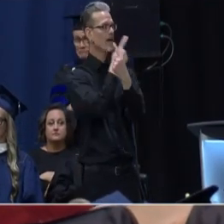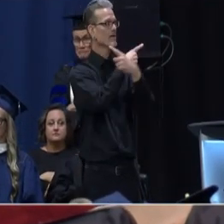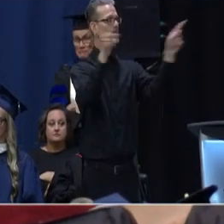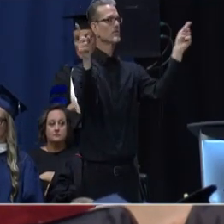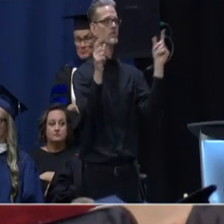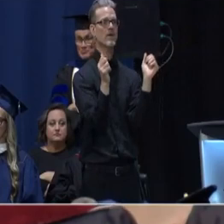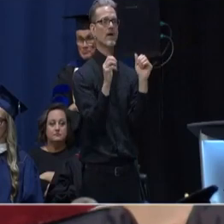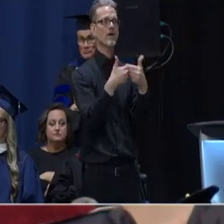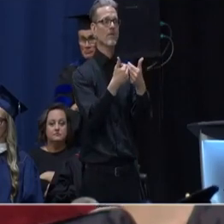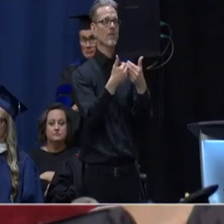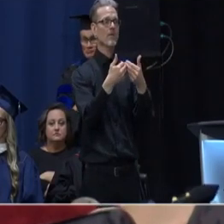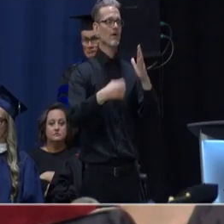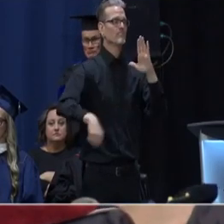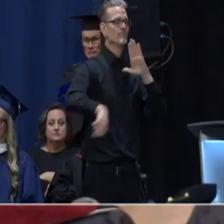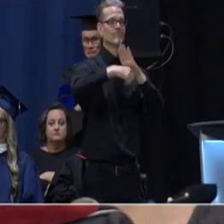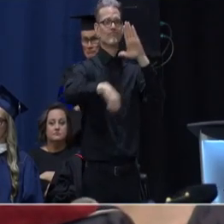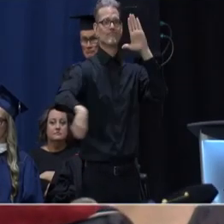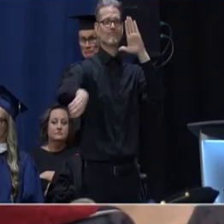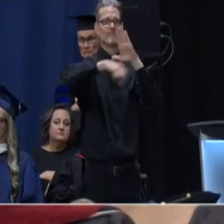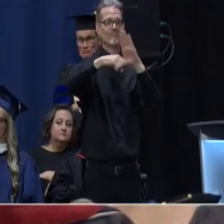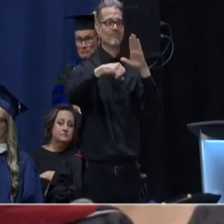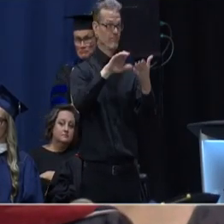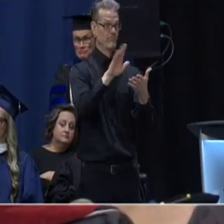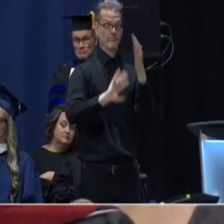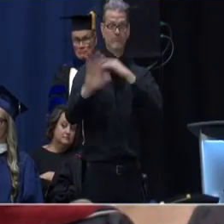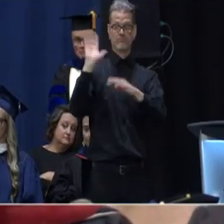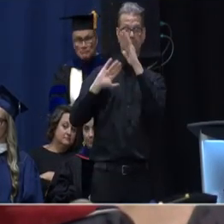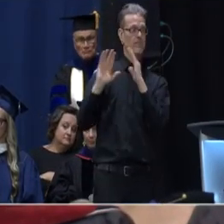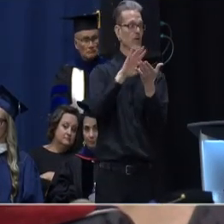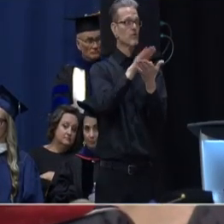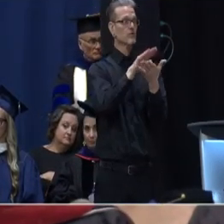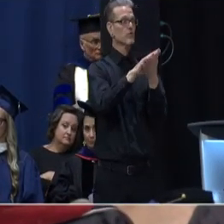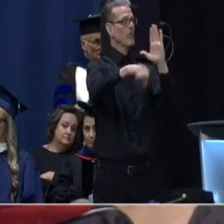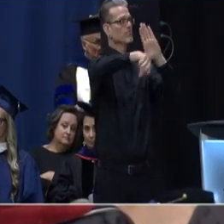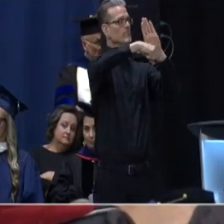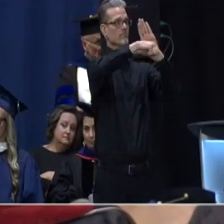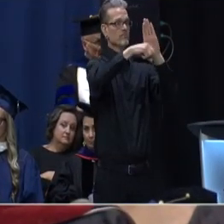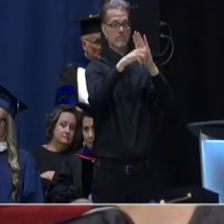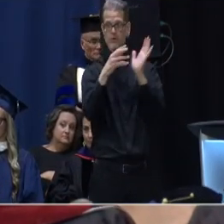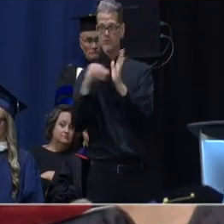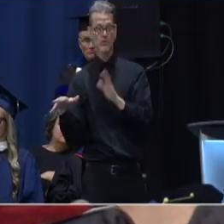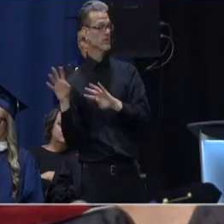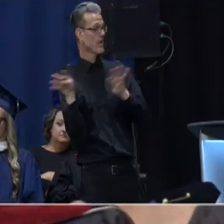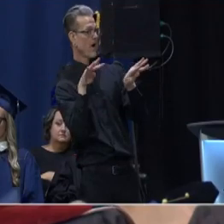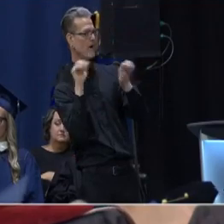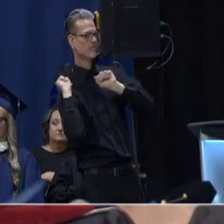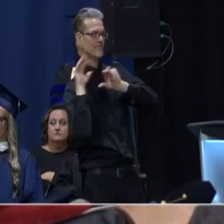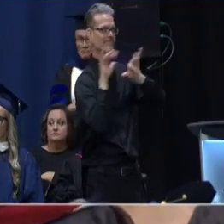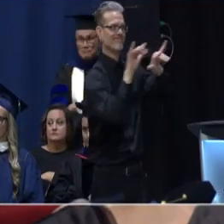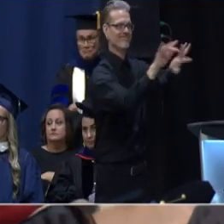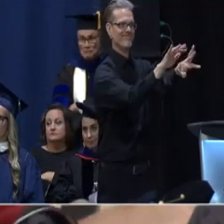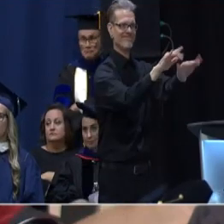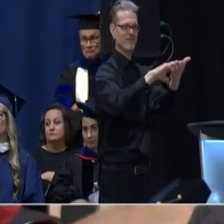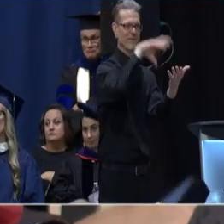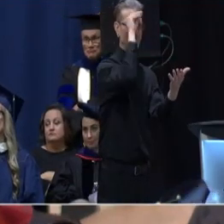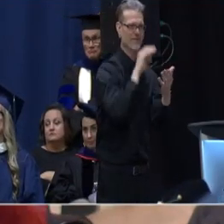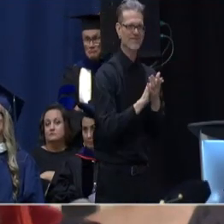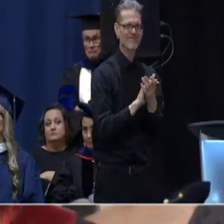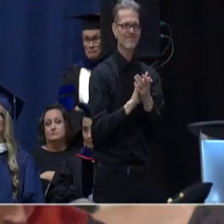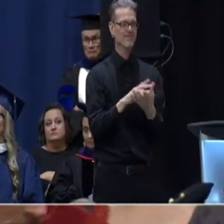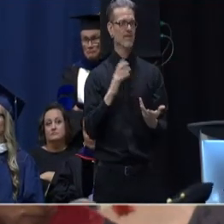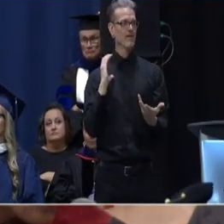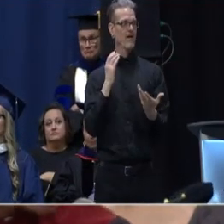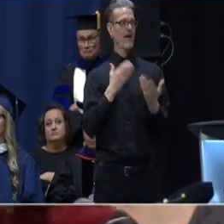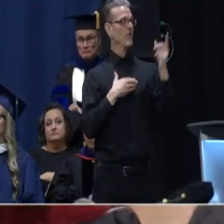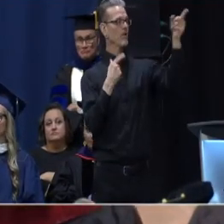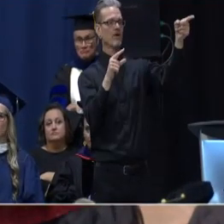bells. School bells beckon students to come together for a new day of learning. The chimes in our own Gunter